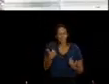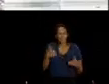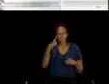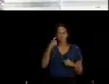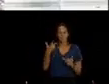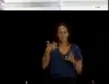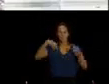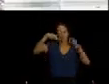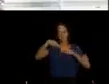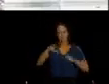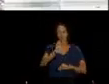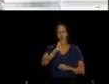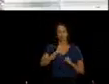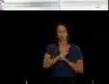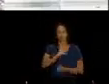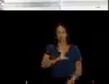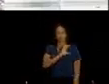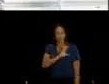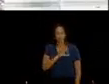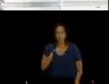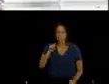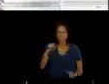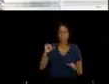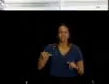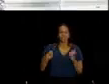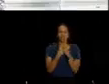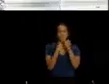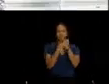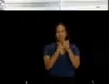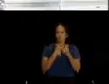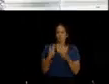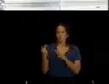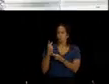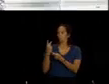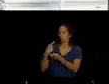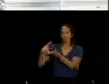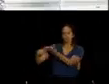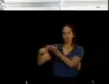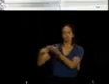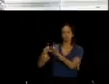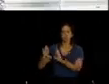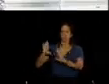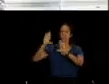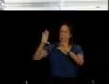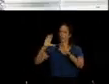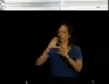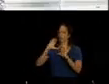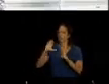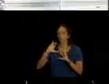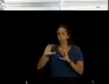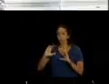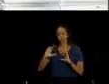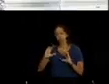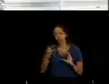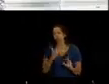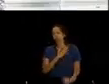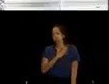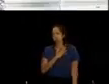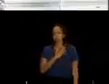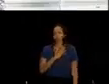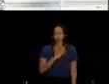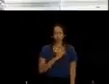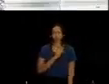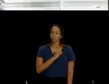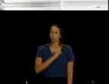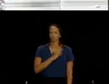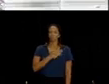characters, you know, when I needed them most. And so we really got to have a fantastic conversation, and I'm so grateful for her friendship.